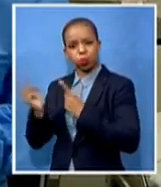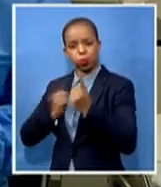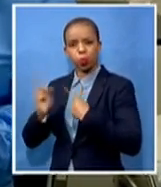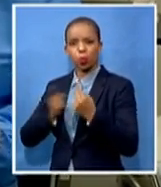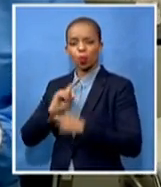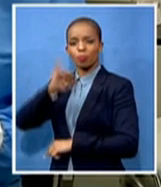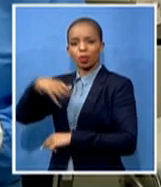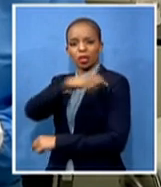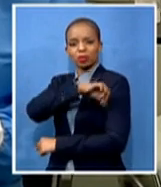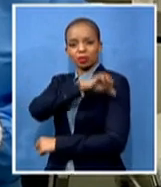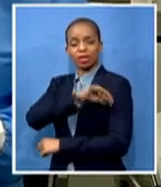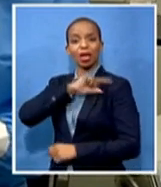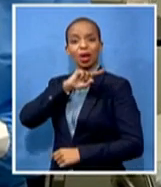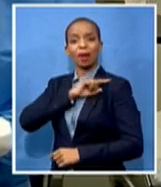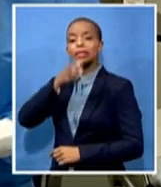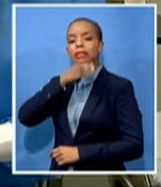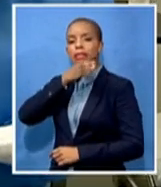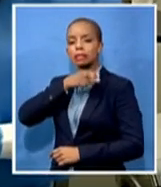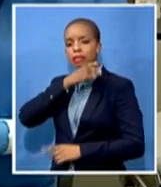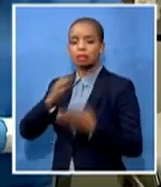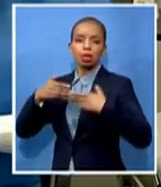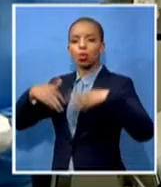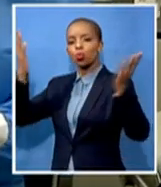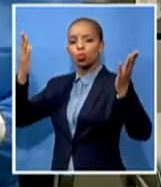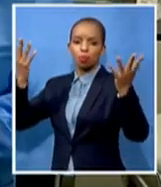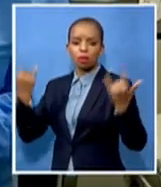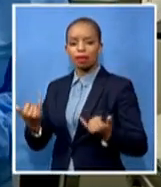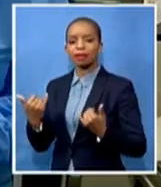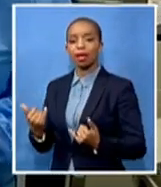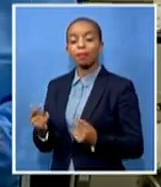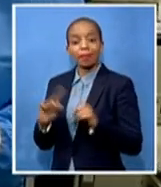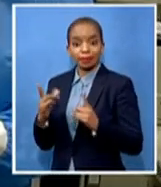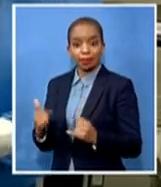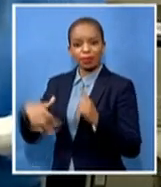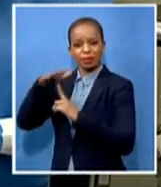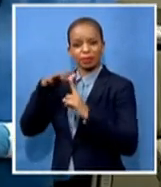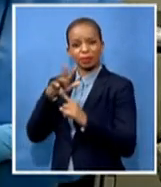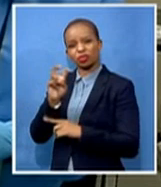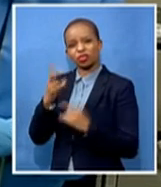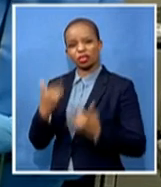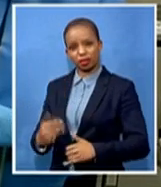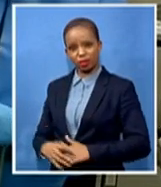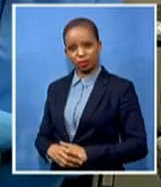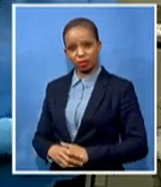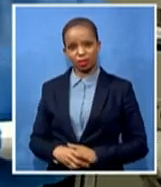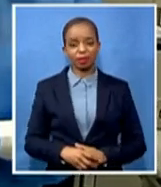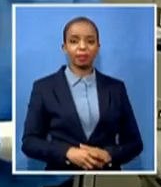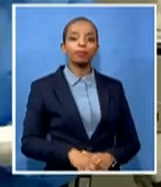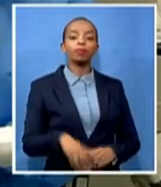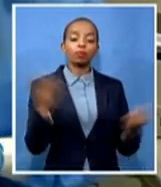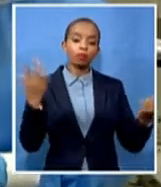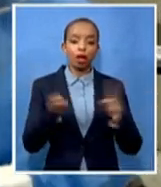is the situation currently? So since having the alcohol ban again, it's helped